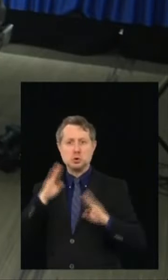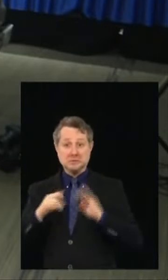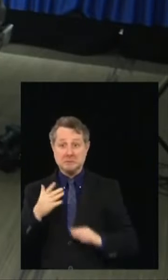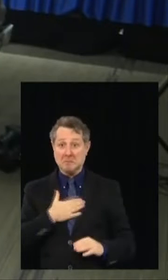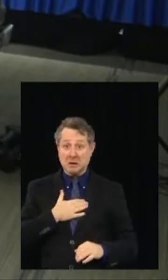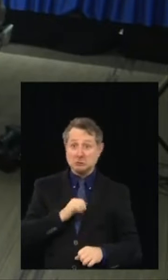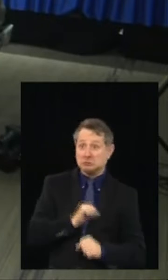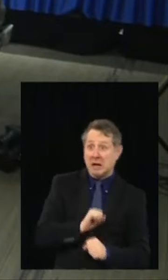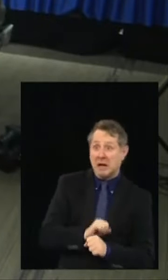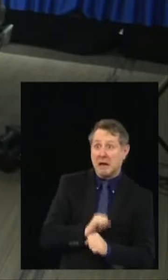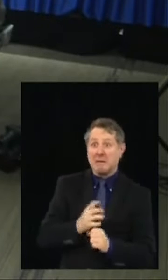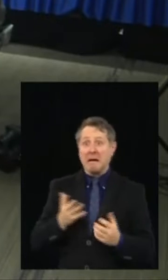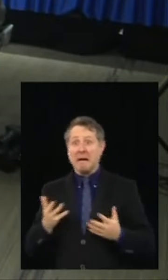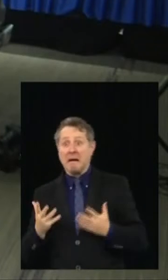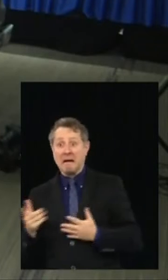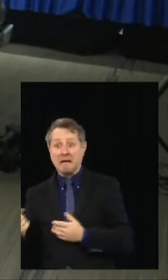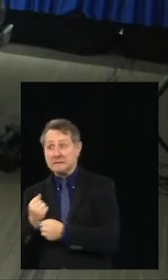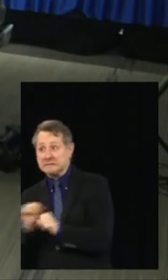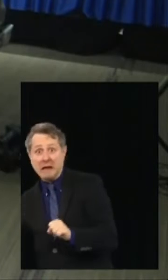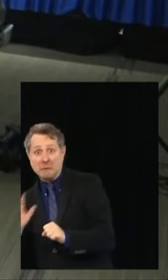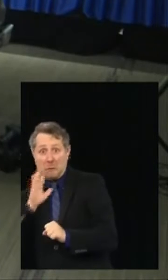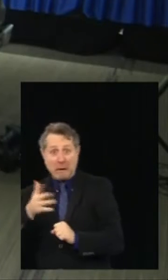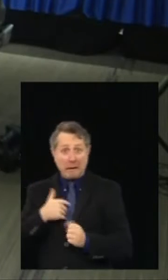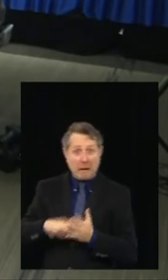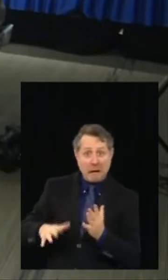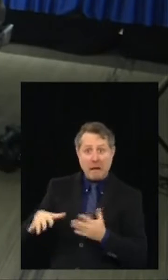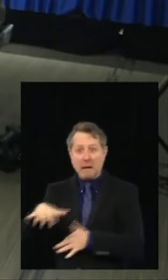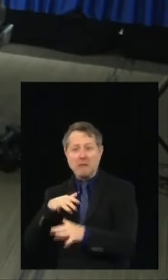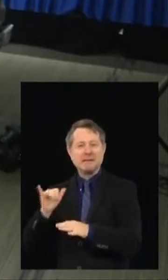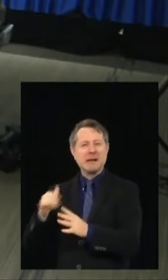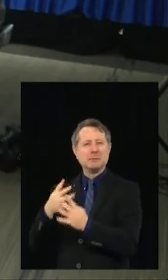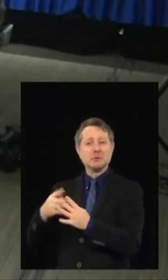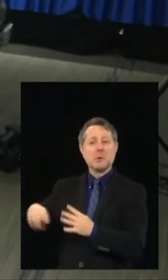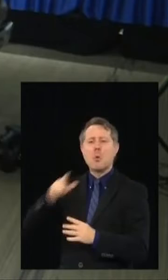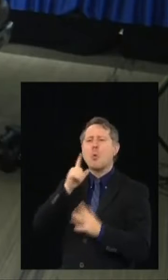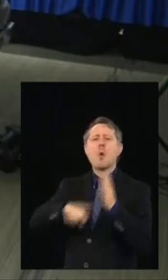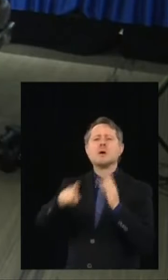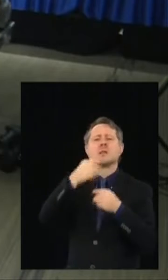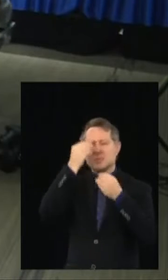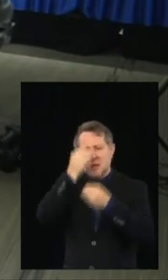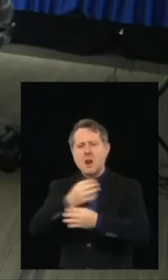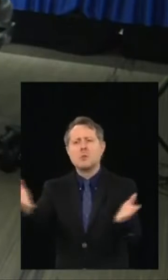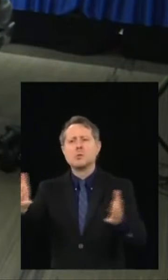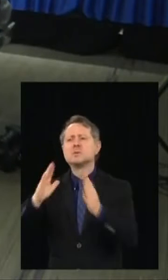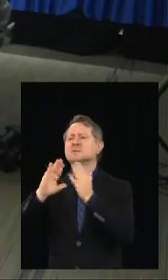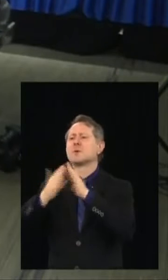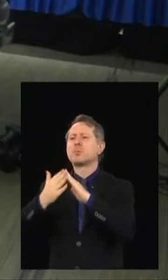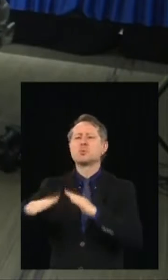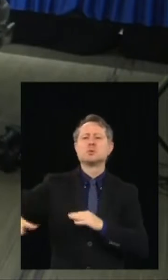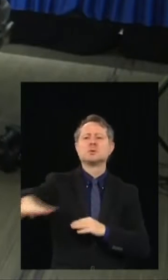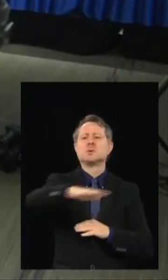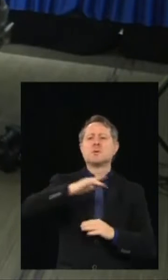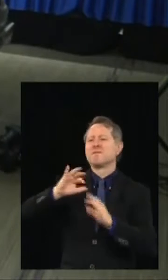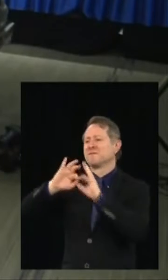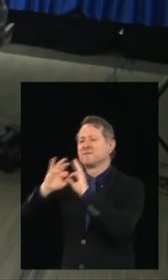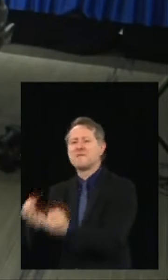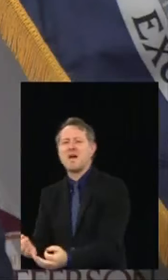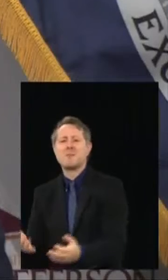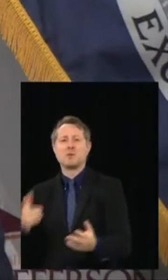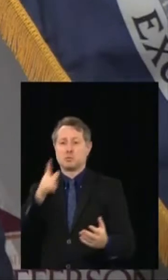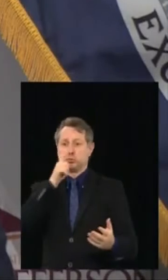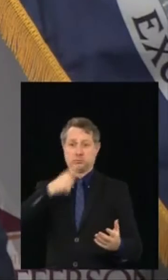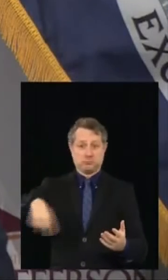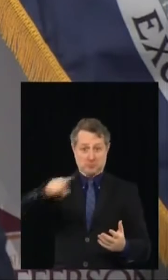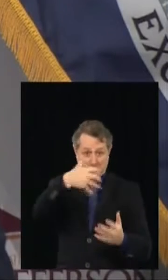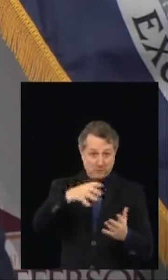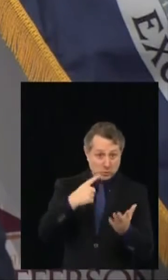now. What do you tell those communities that host them, the COs, their families? Is it still on the table, and if so, how many?